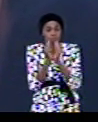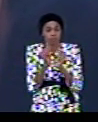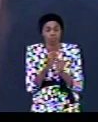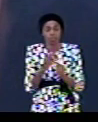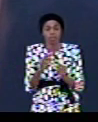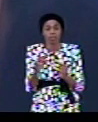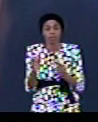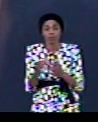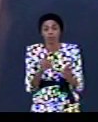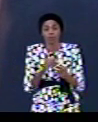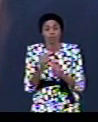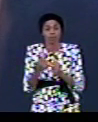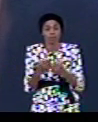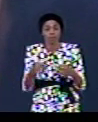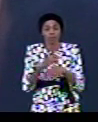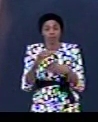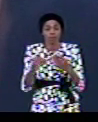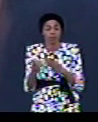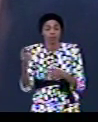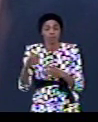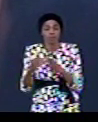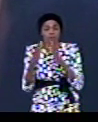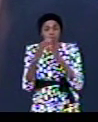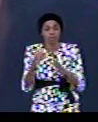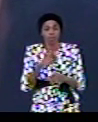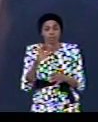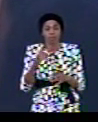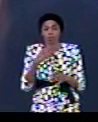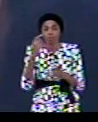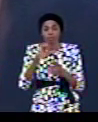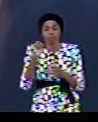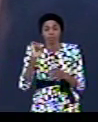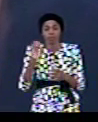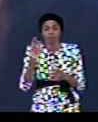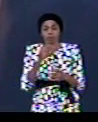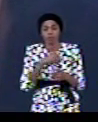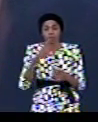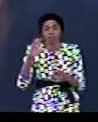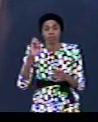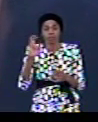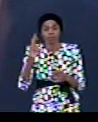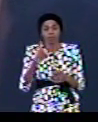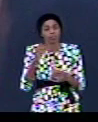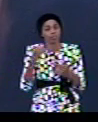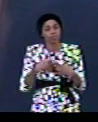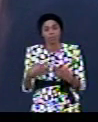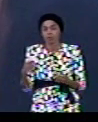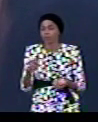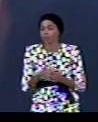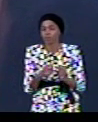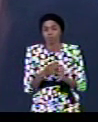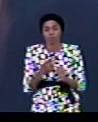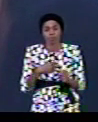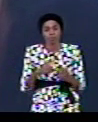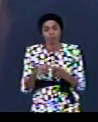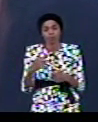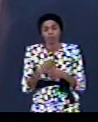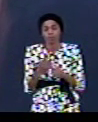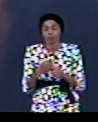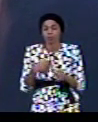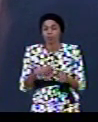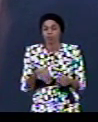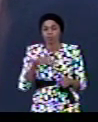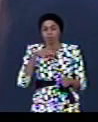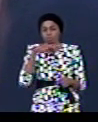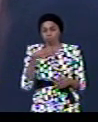house. And Jacob said to Simeon and Levi, Ye have troubled me to make me to stink